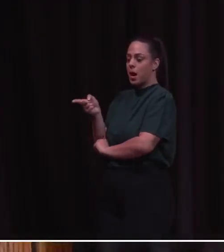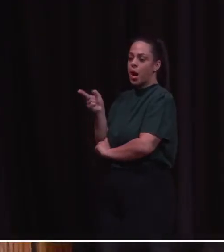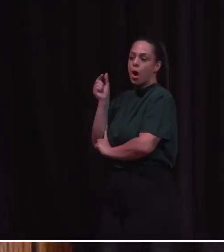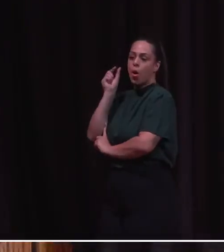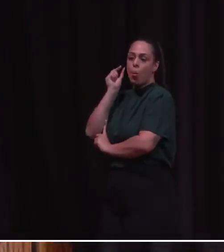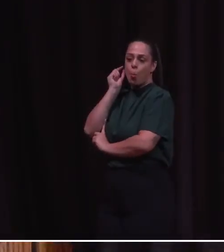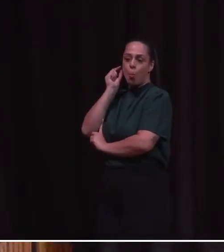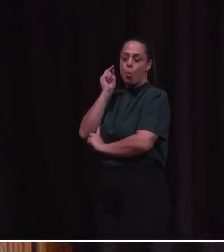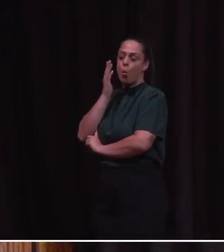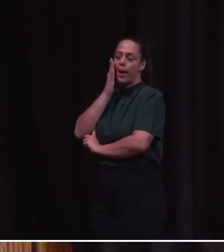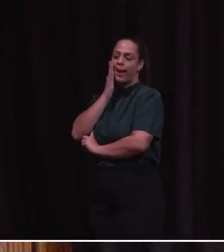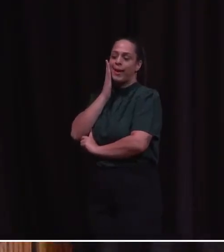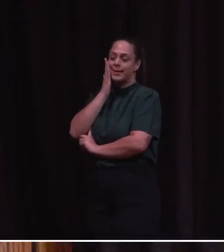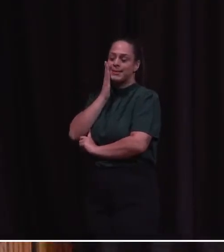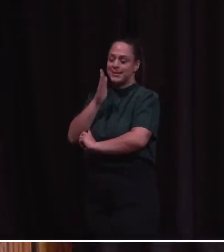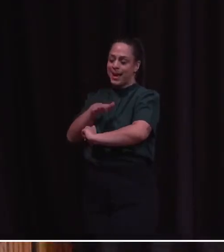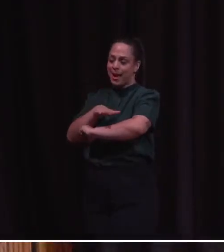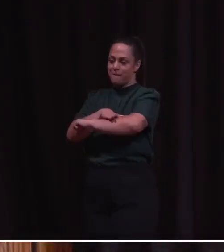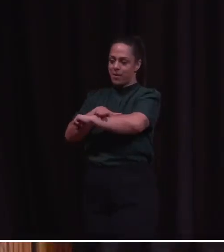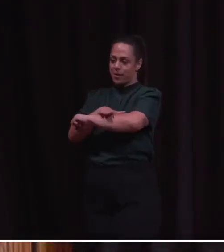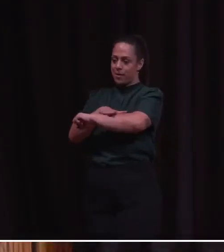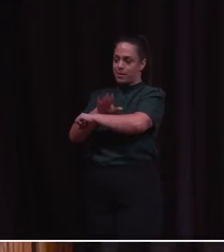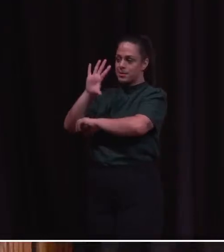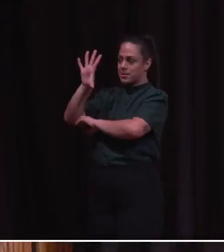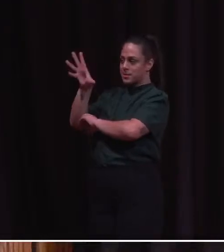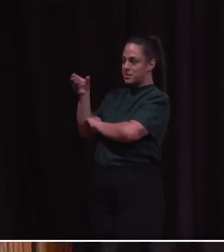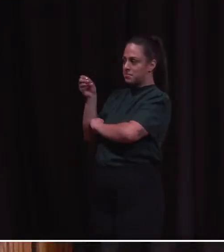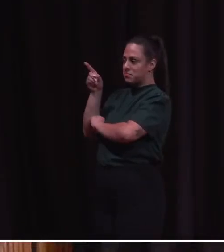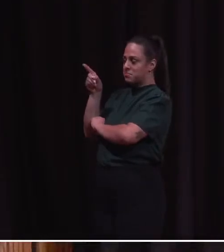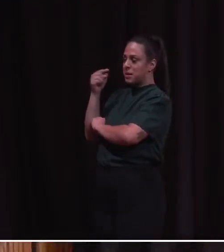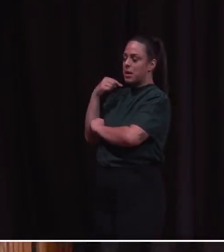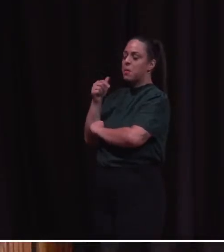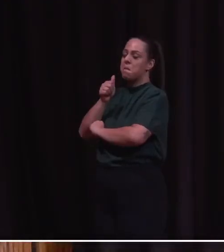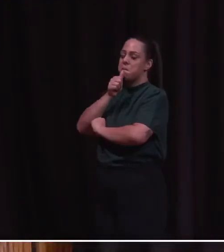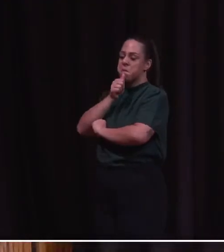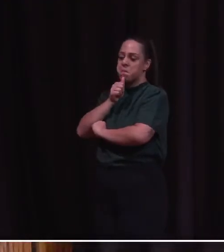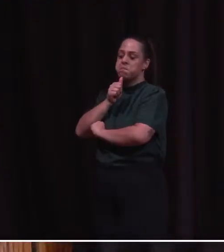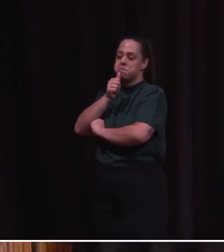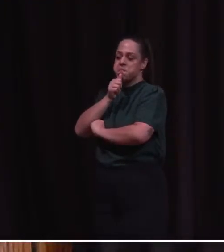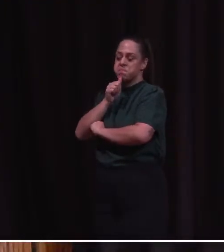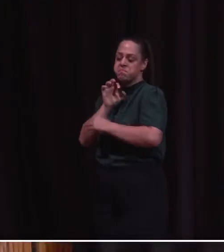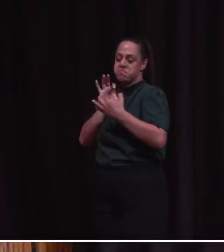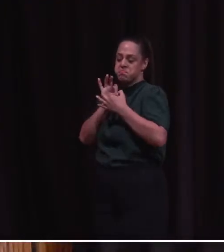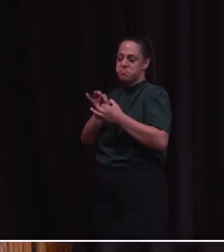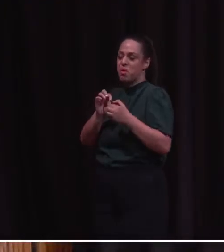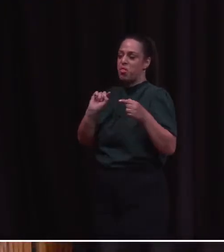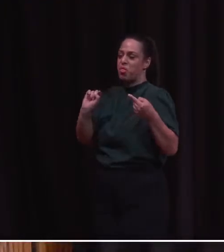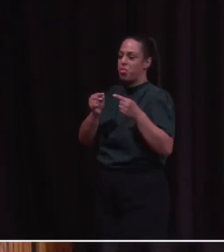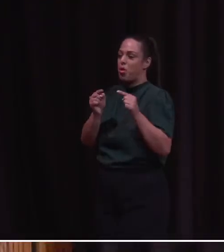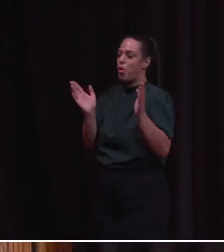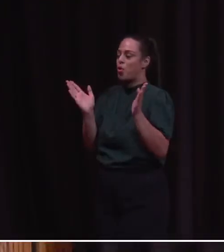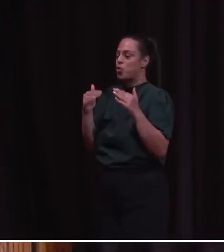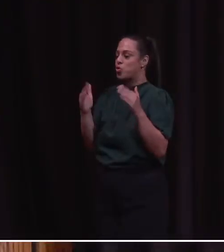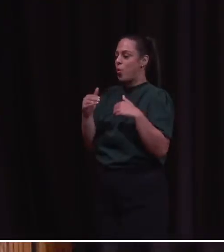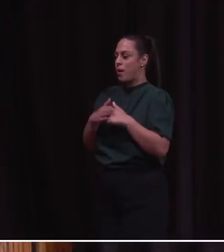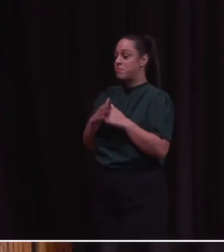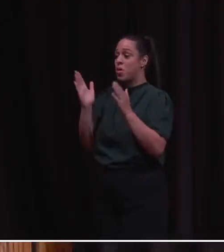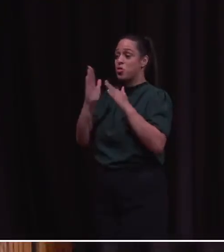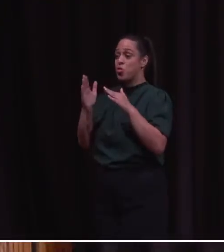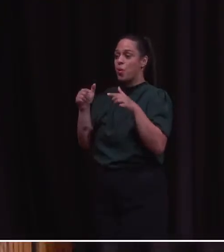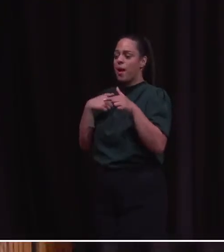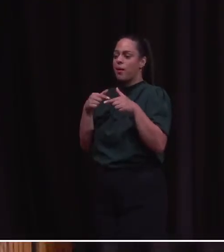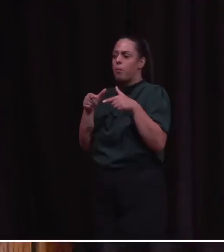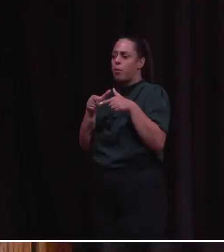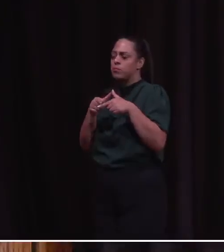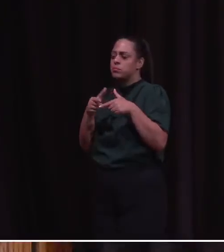never anesthetized his black patients. The white women who came to him later, after the surgery was